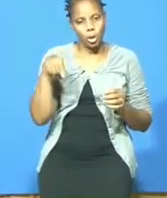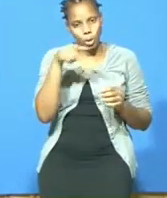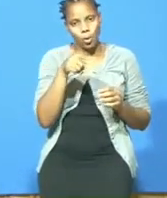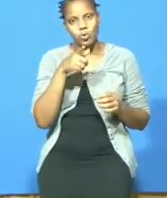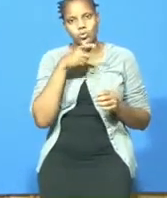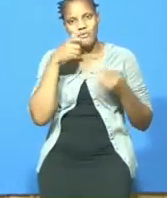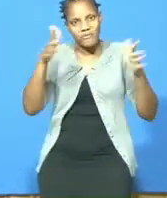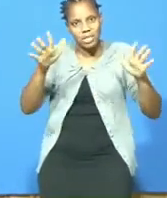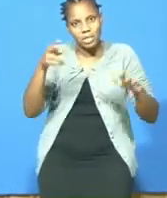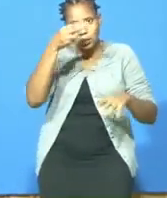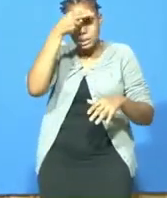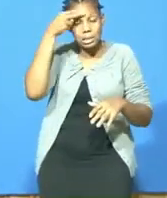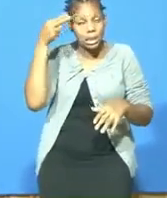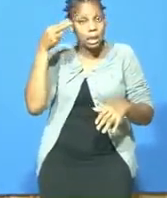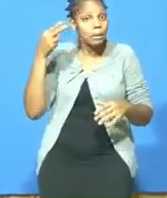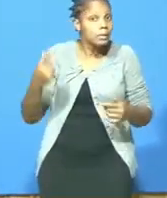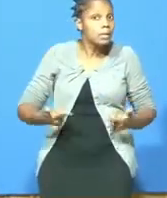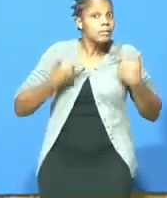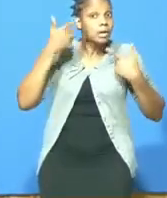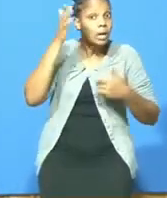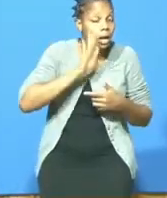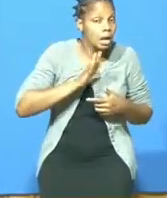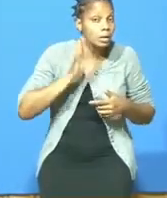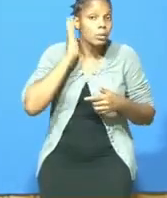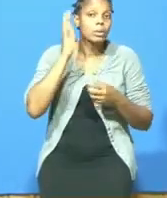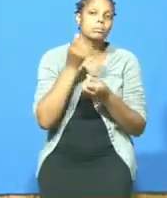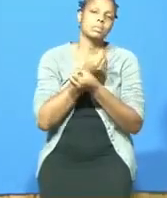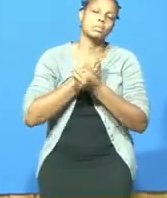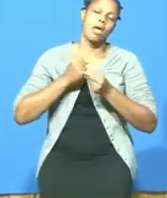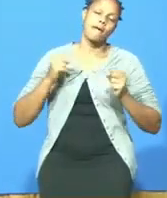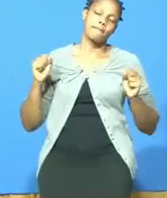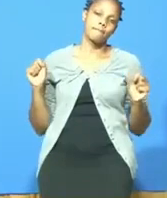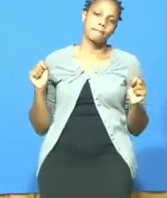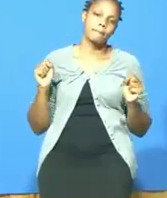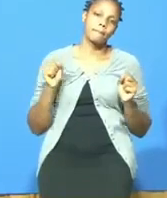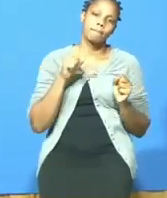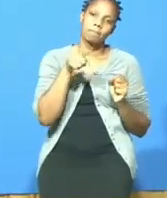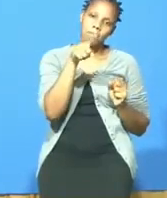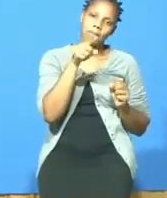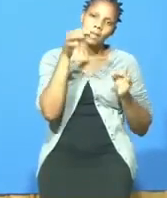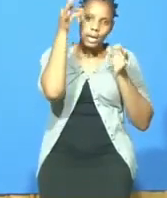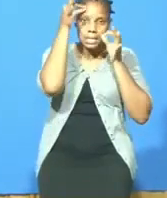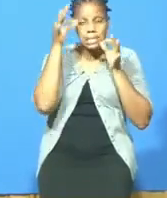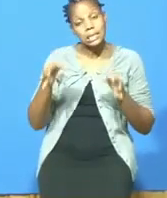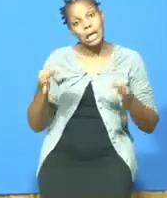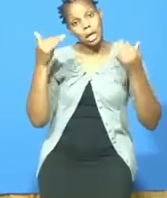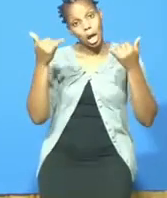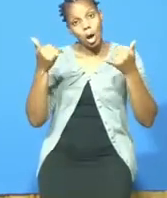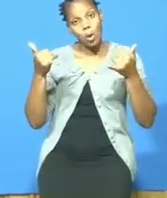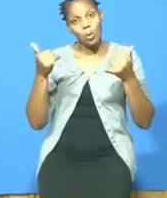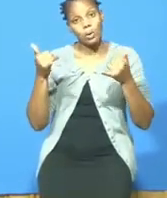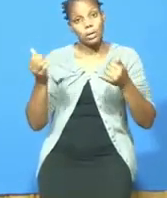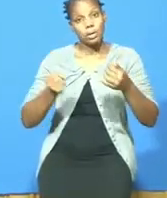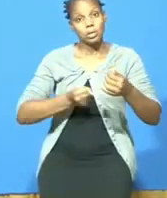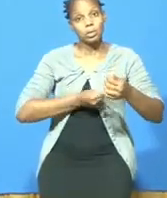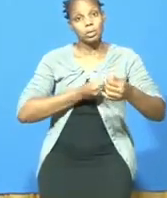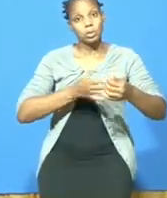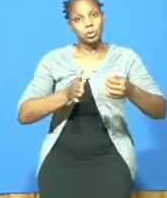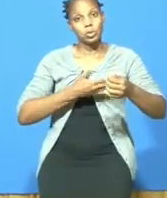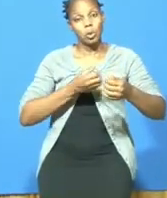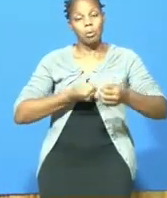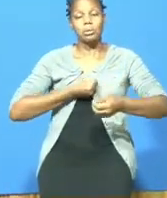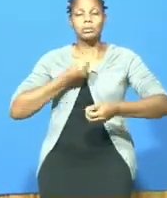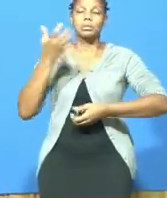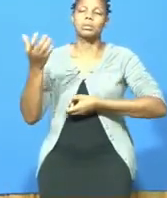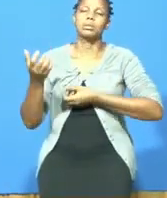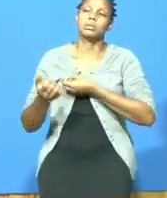living God will be saved. Make your decision now as a song is